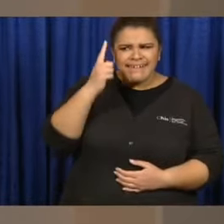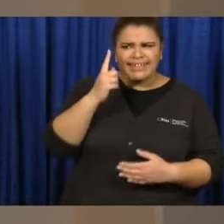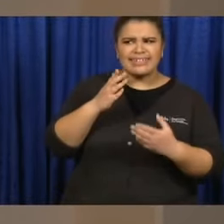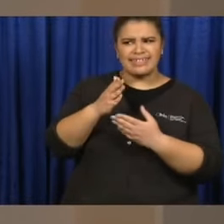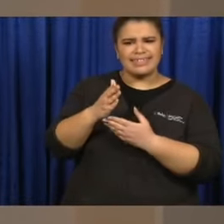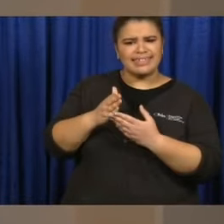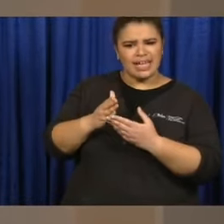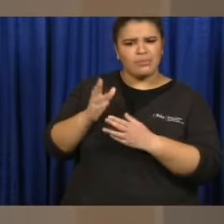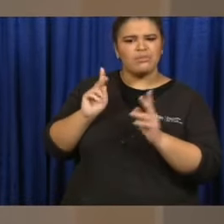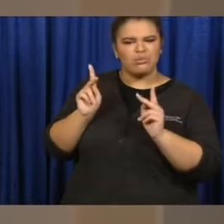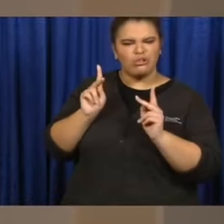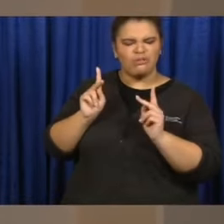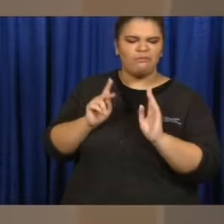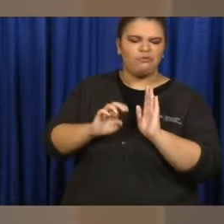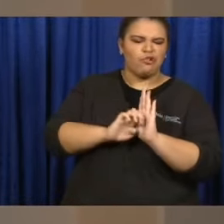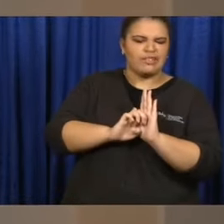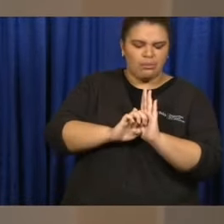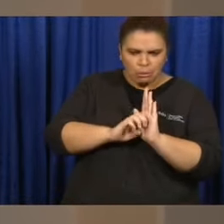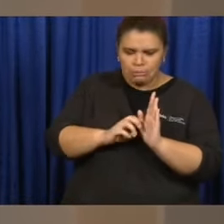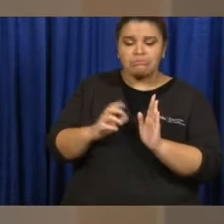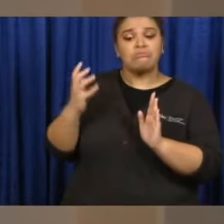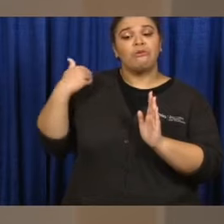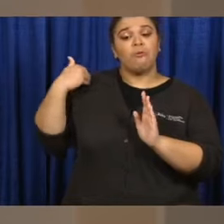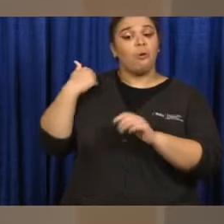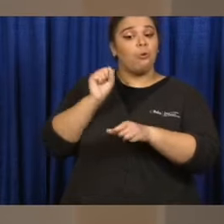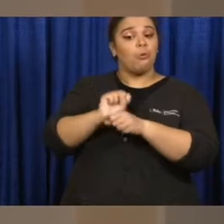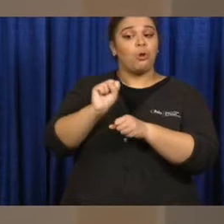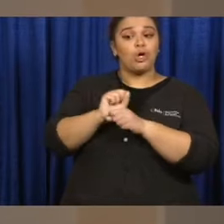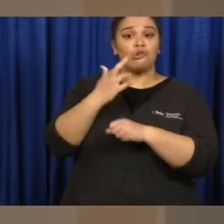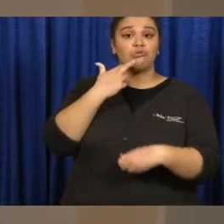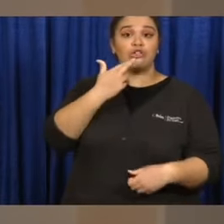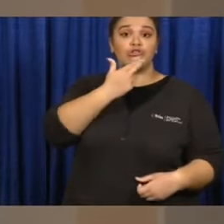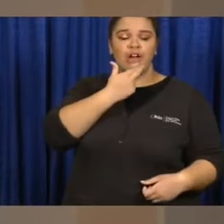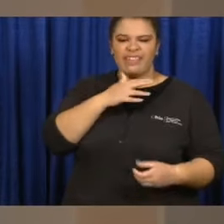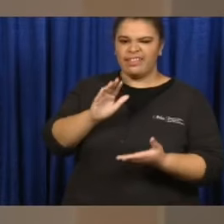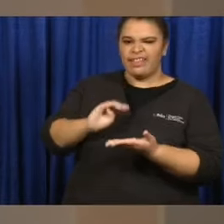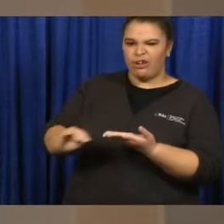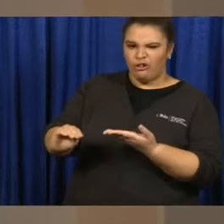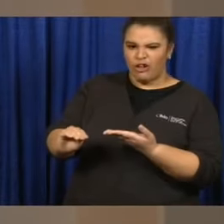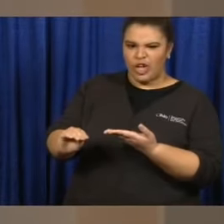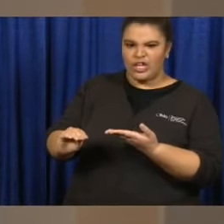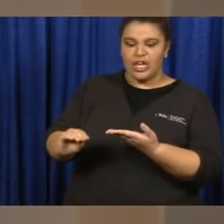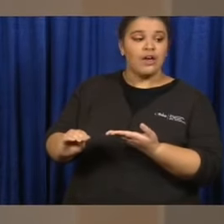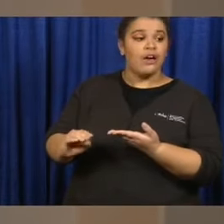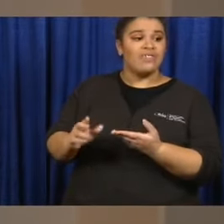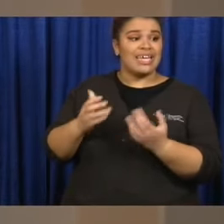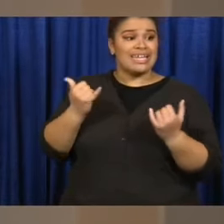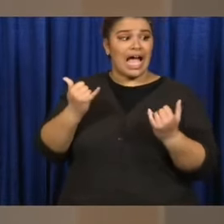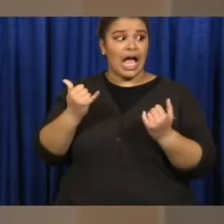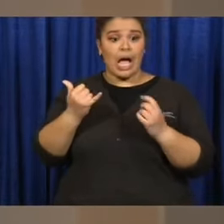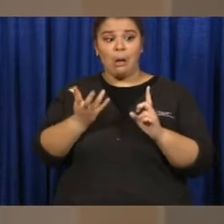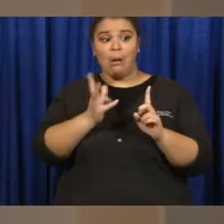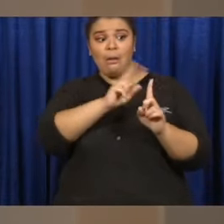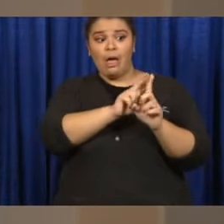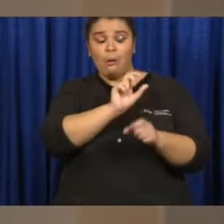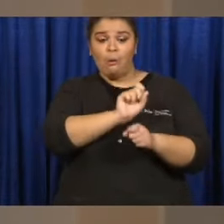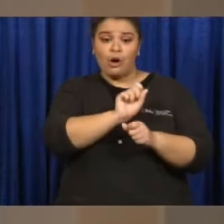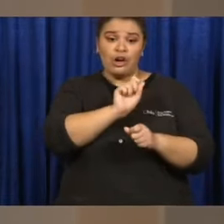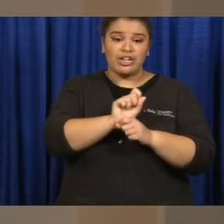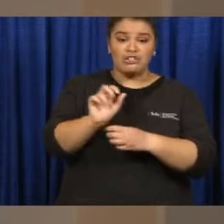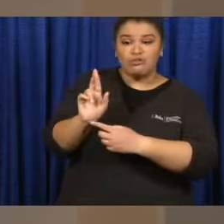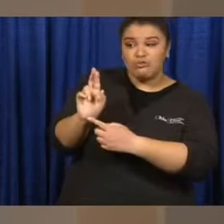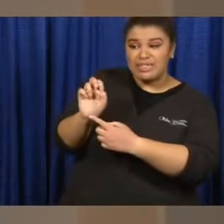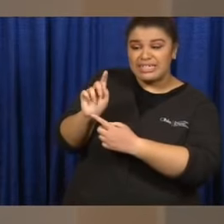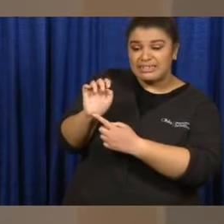restaurant workers, who have been reluctant to take jobs with some of the retailers, grocery stores, for example, for